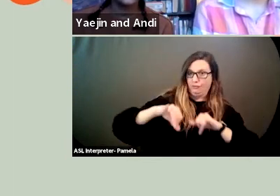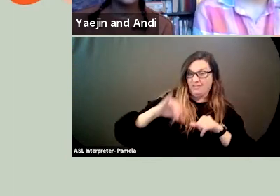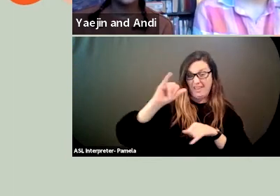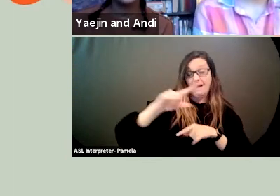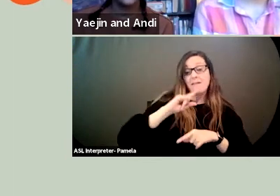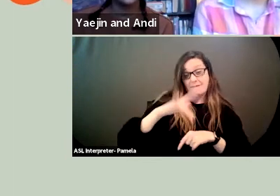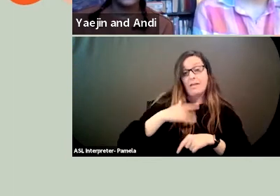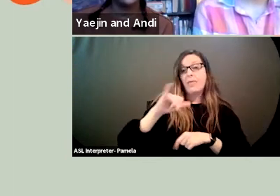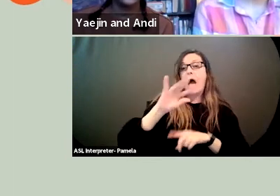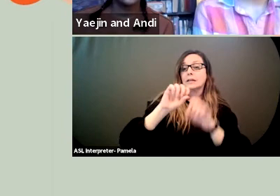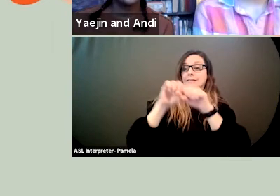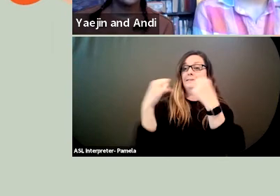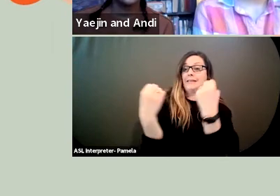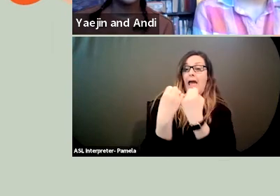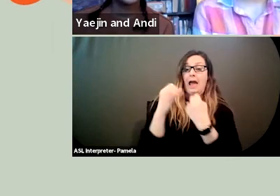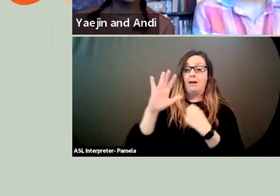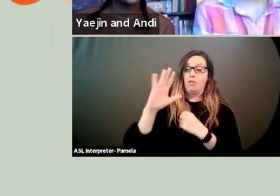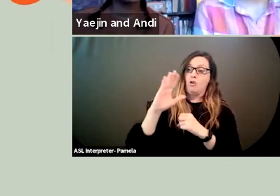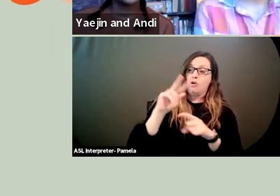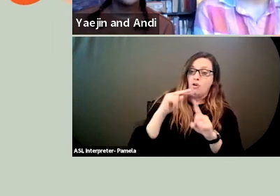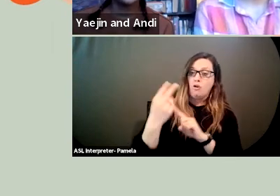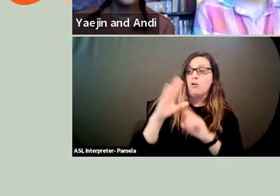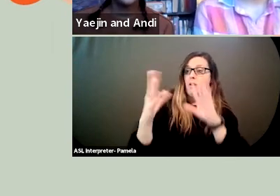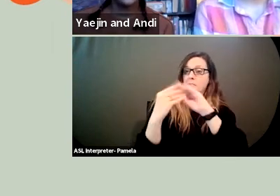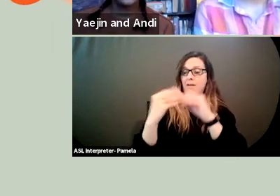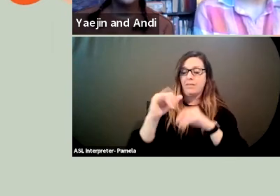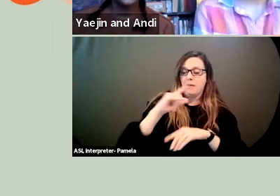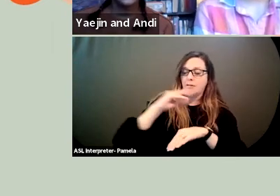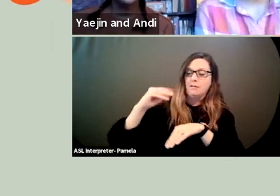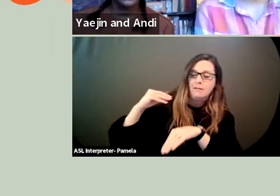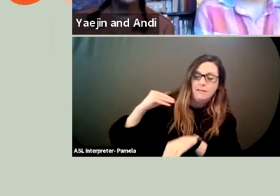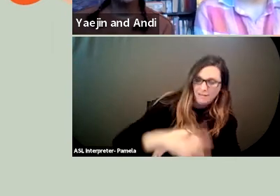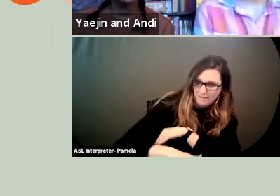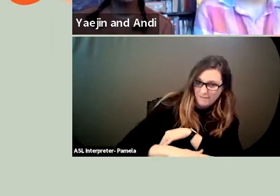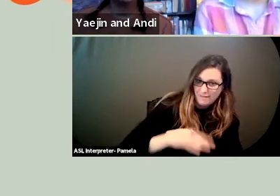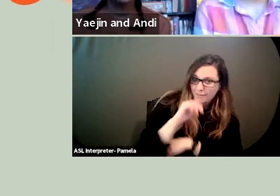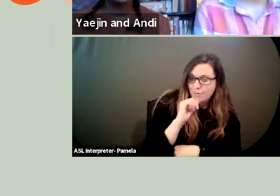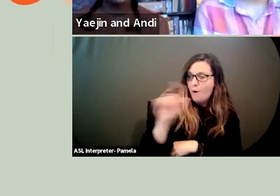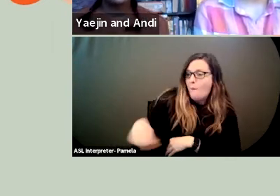societal standards kind of trickle down and they're transformed within the queer male community as well.